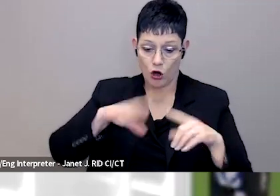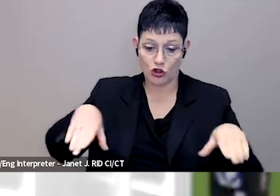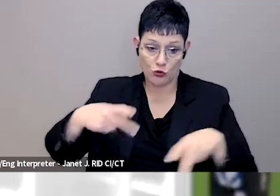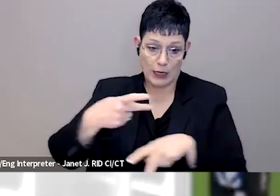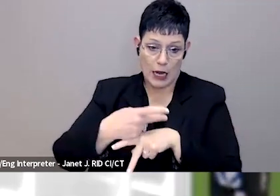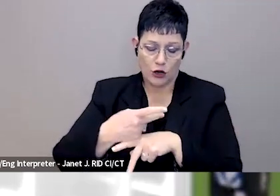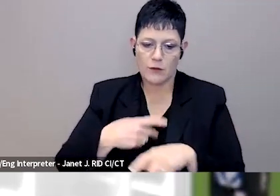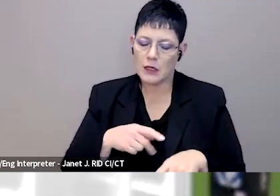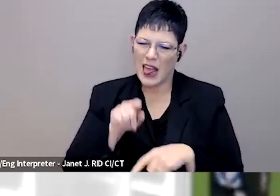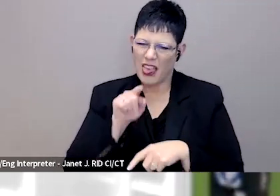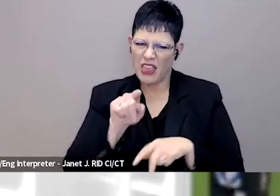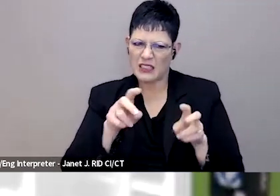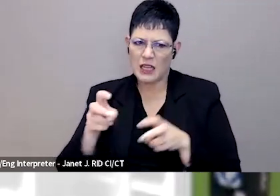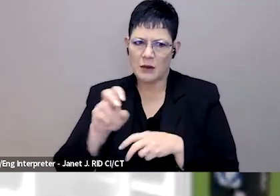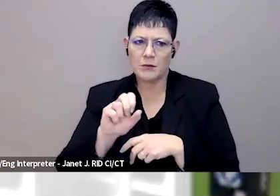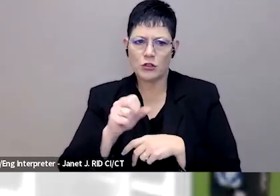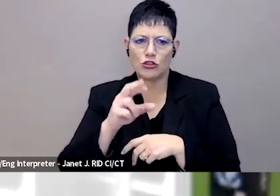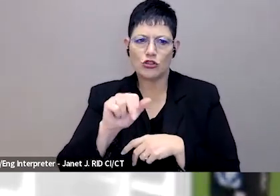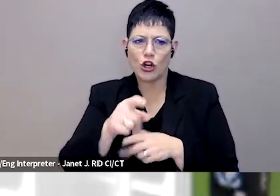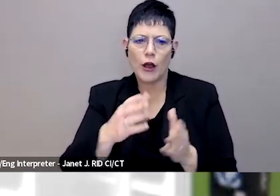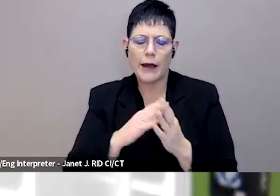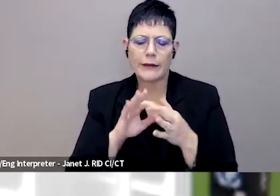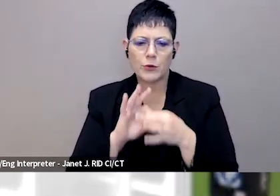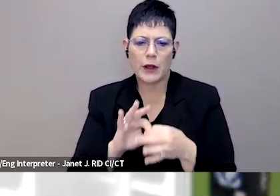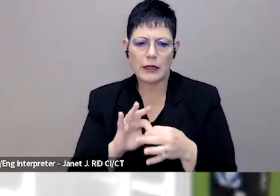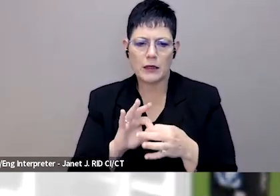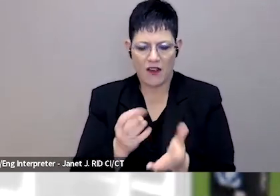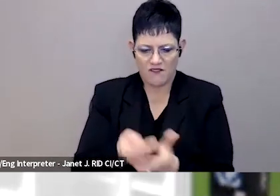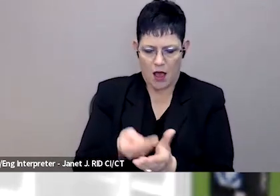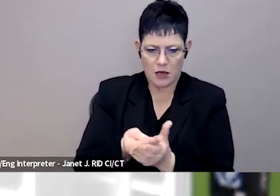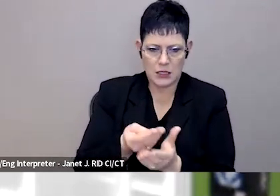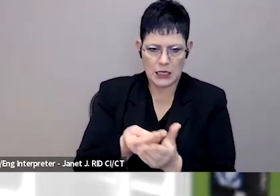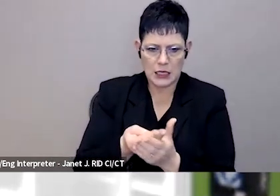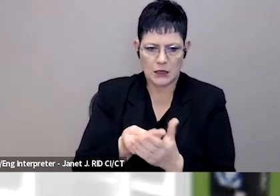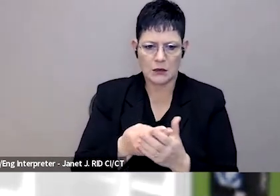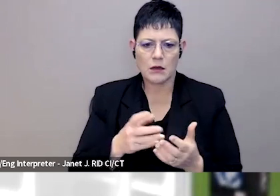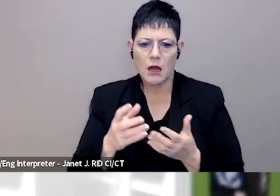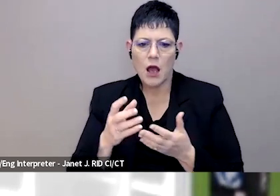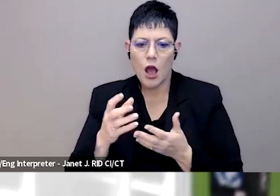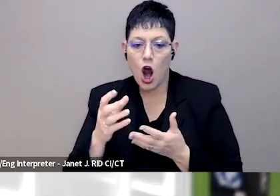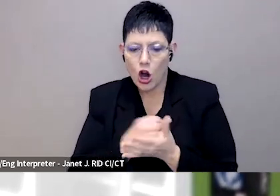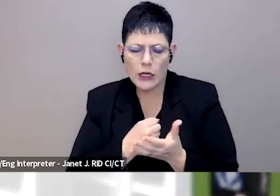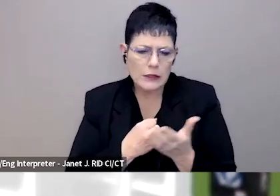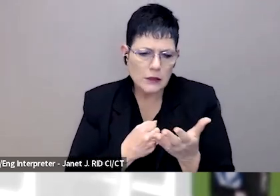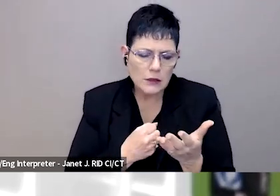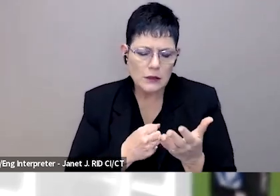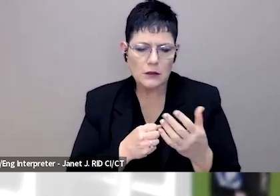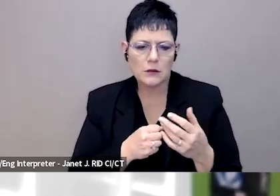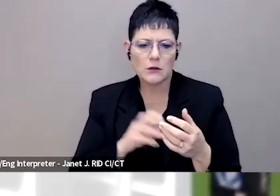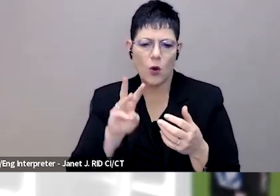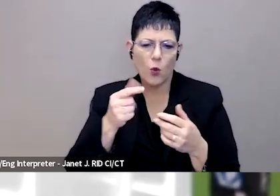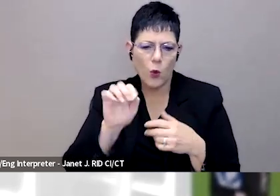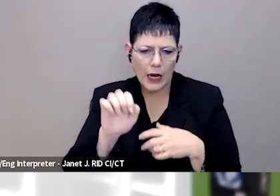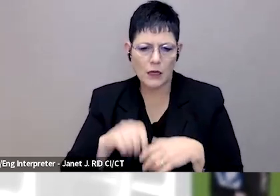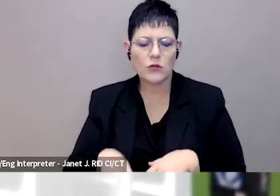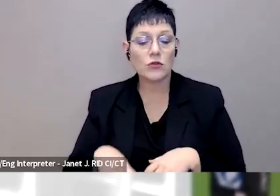well. So this is, I think, Shira, you're asking more about funding and wages. And I also think, those